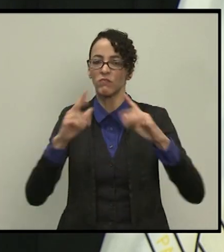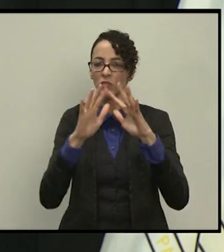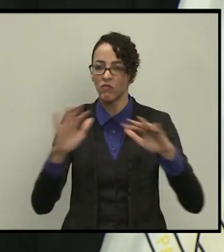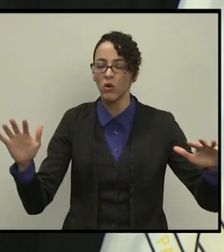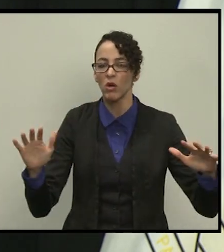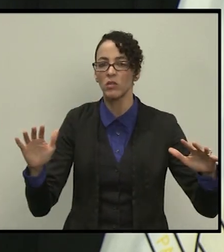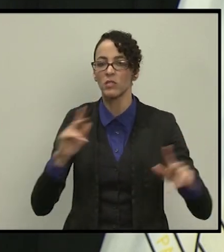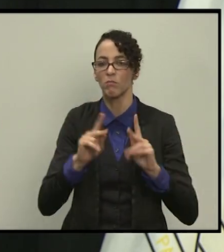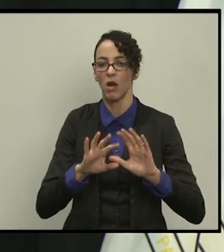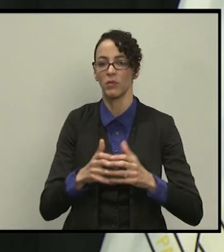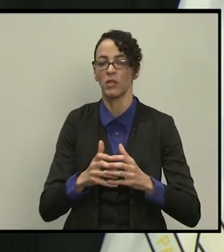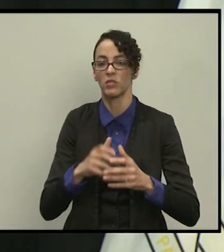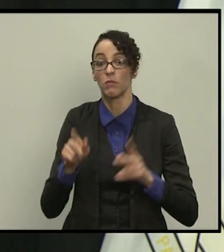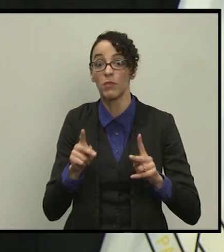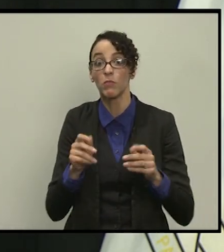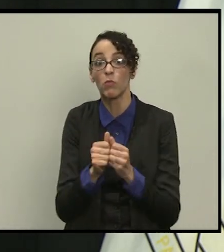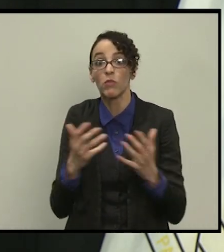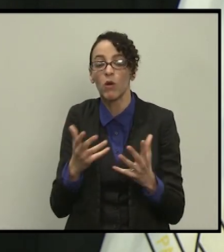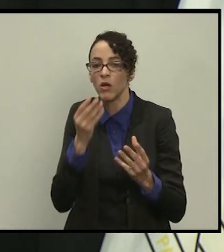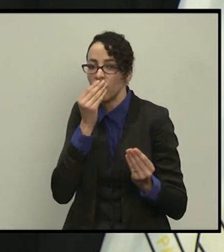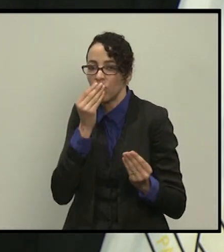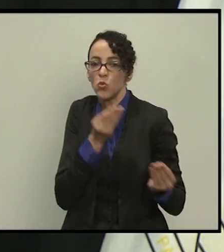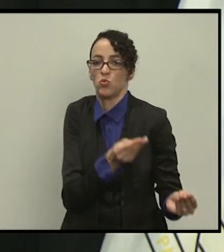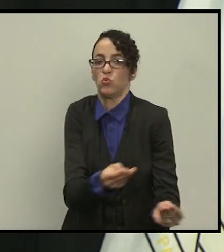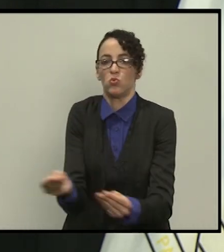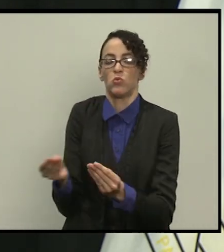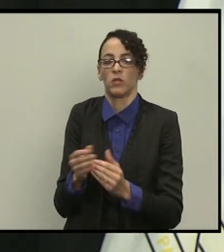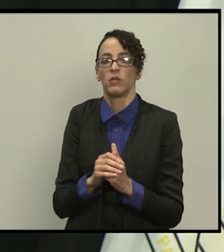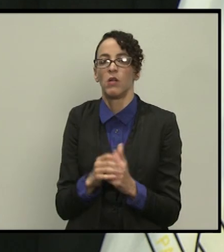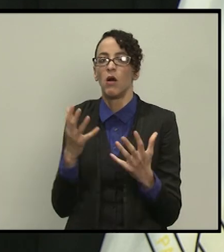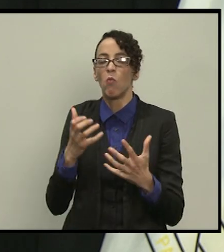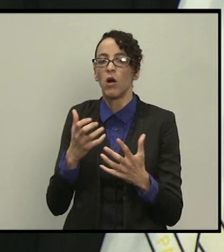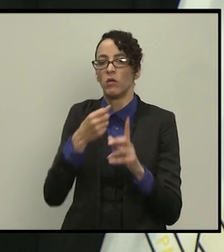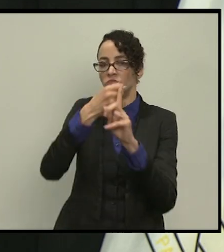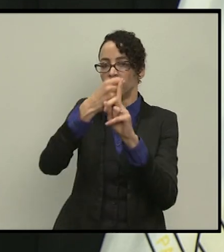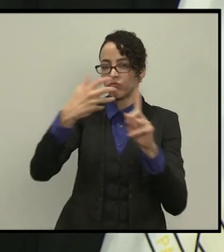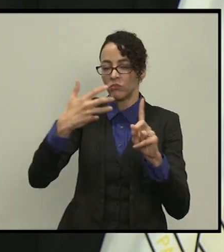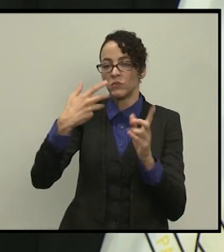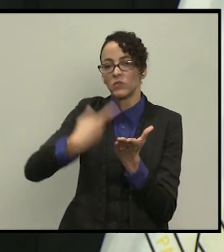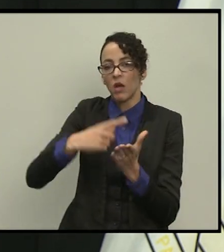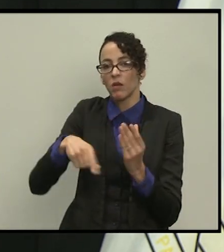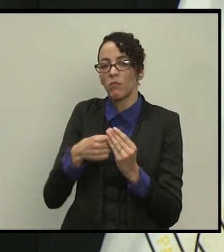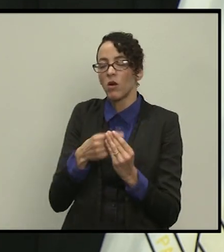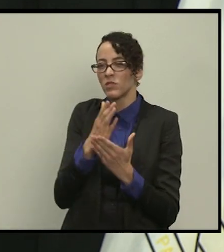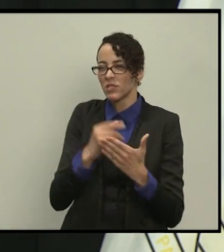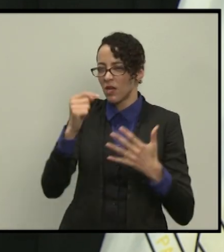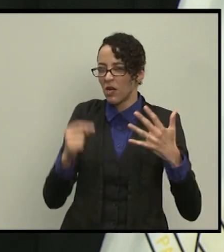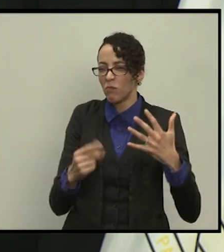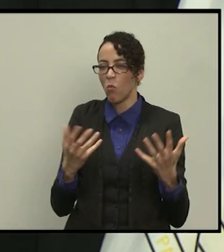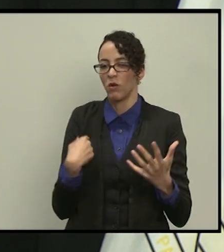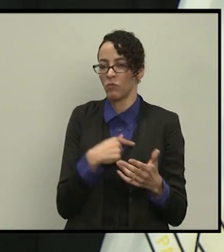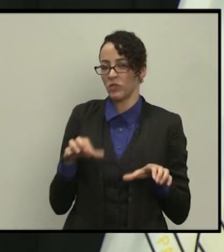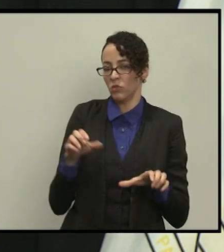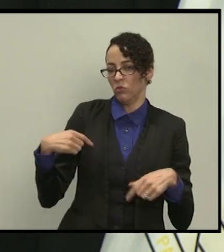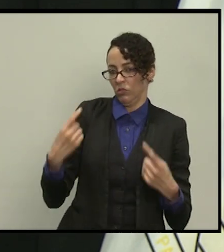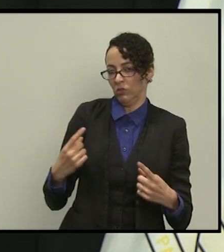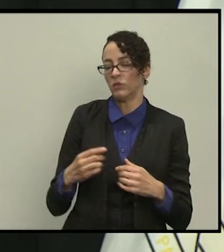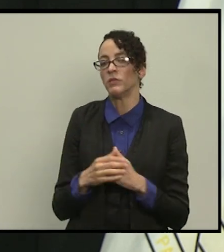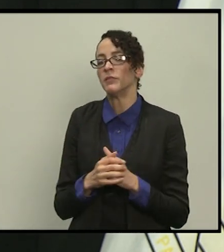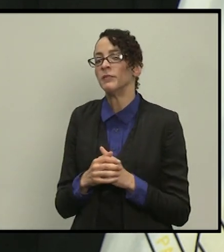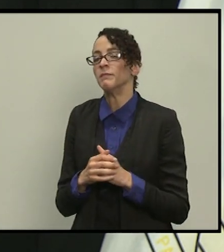food. And I just want to talk a little bit about some of the things that we are doing. So basically, just recently, we